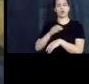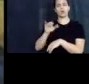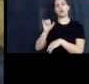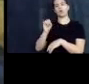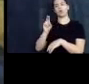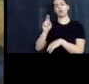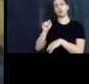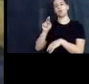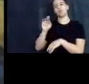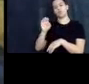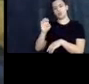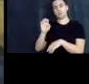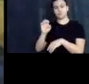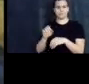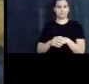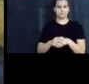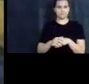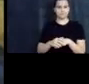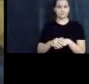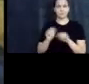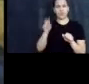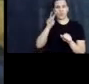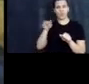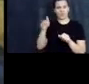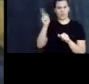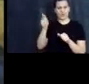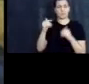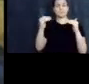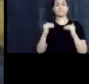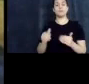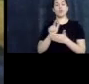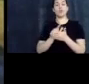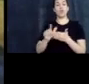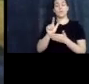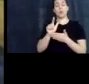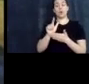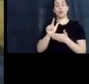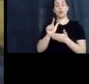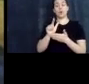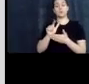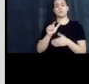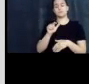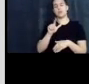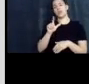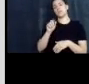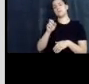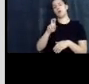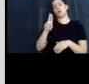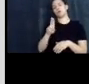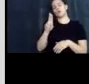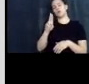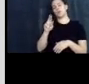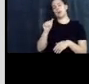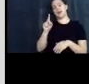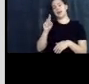which brings me to social media. You can also follow us at Lamar U Admissions on Twitter, Facebook,